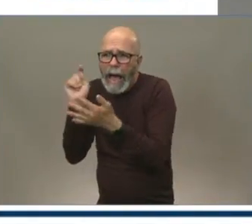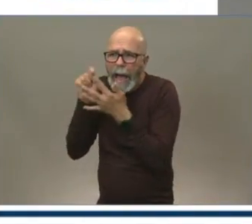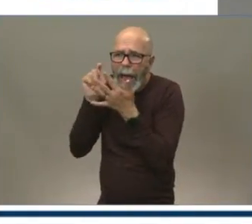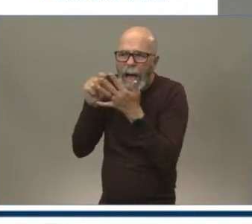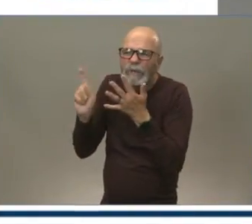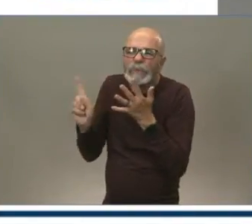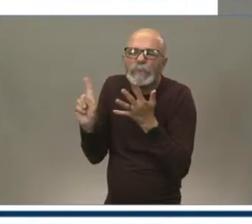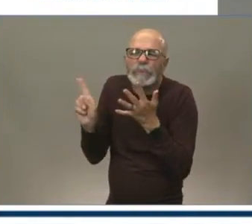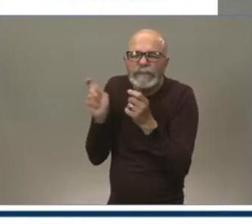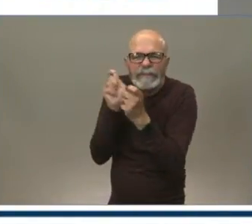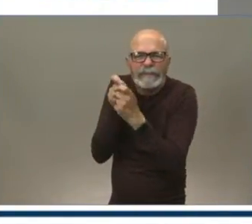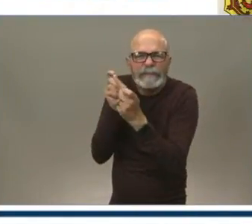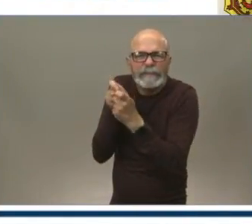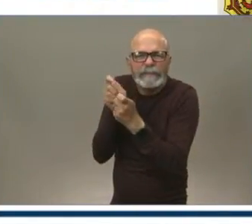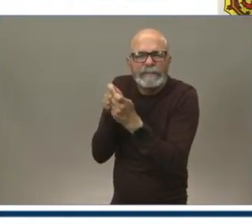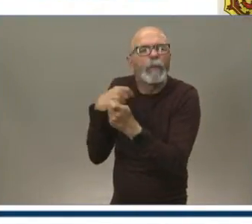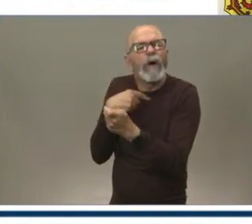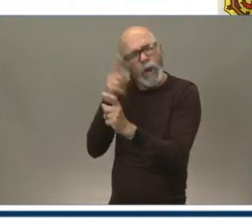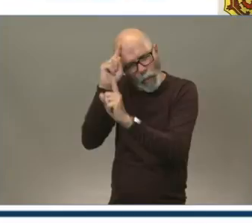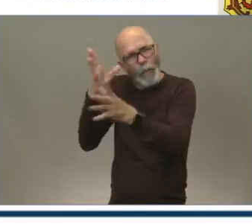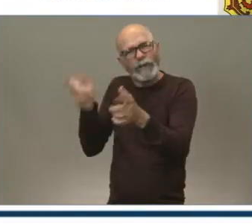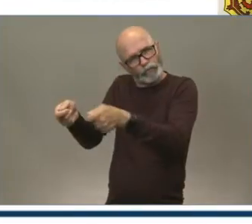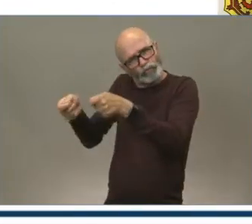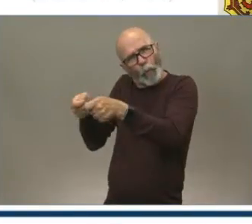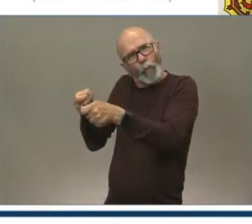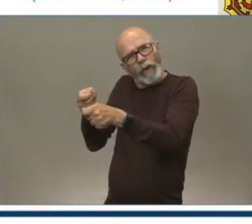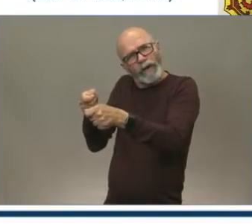spread. Go ahead with your follow-up, Sarah.